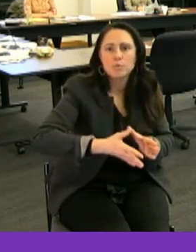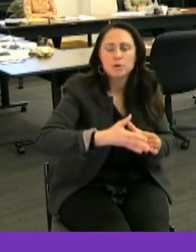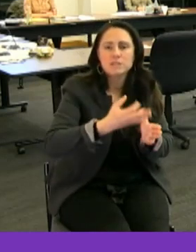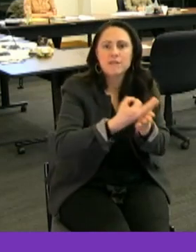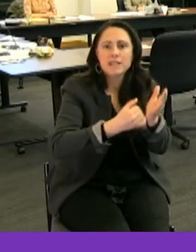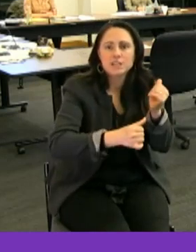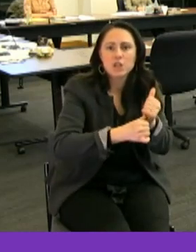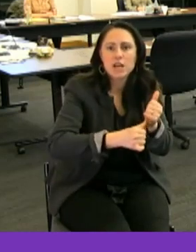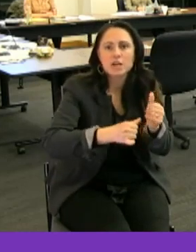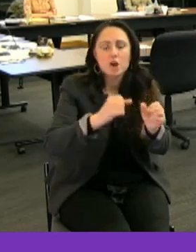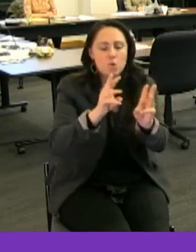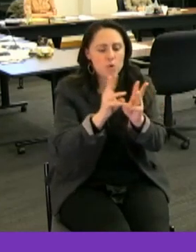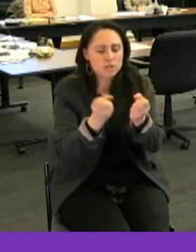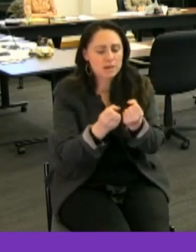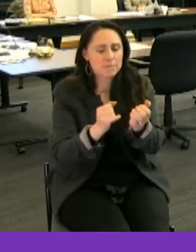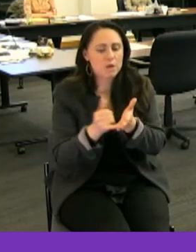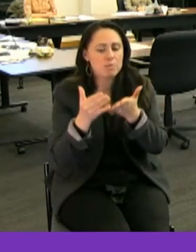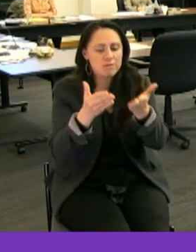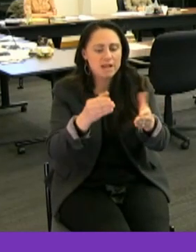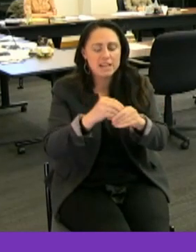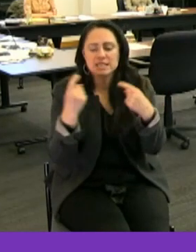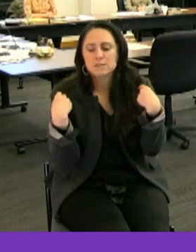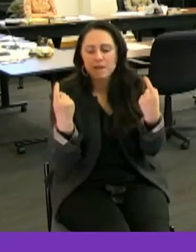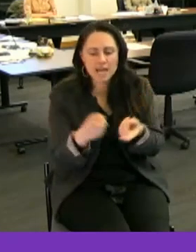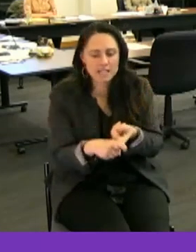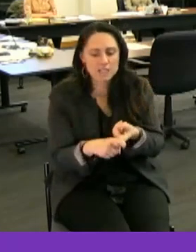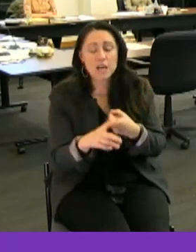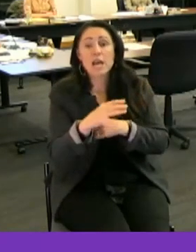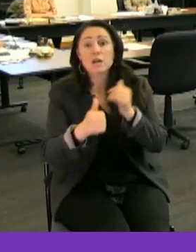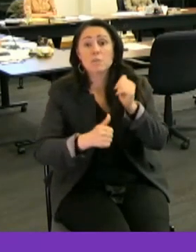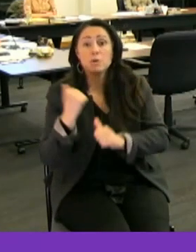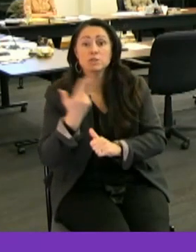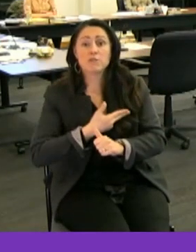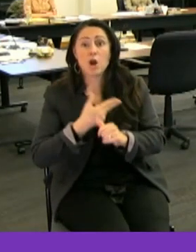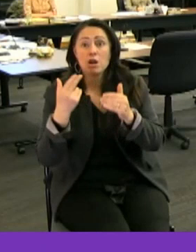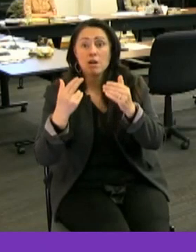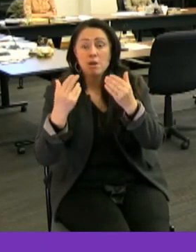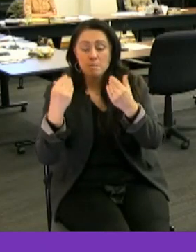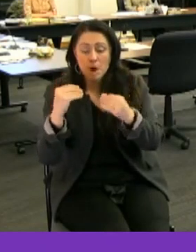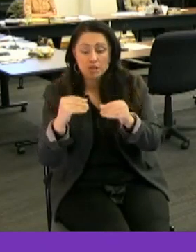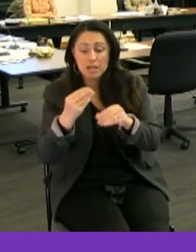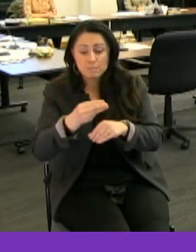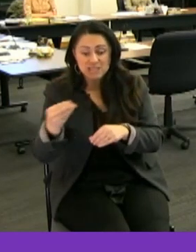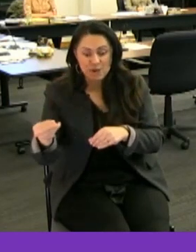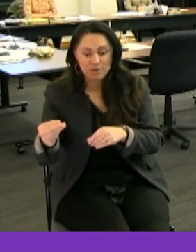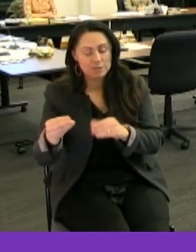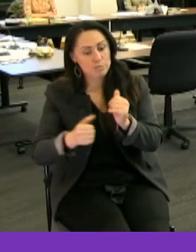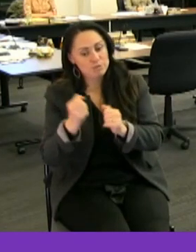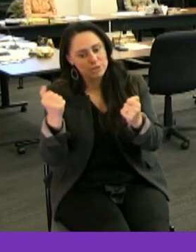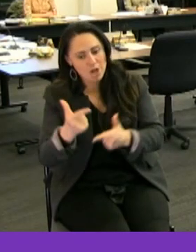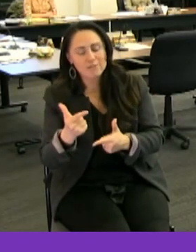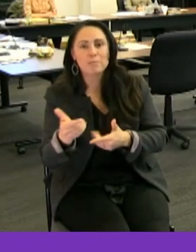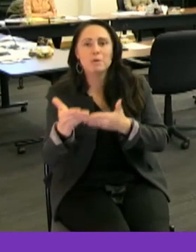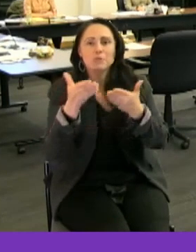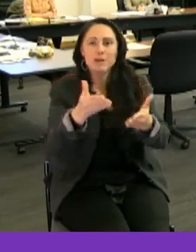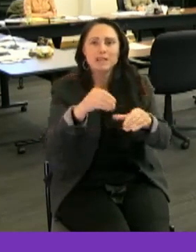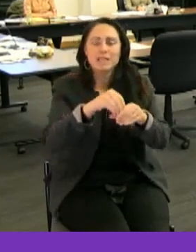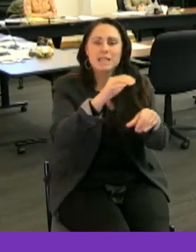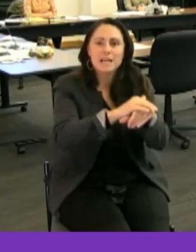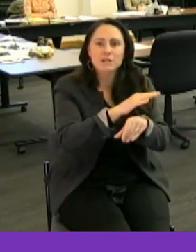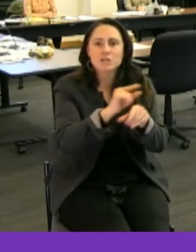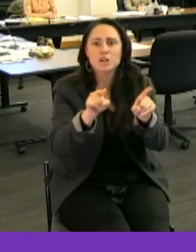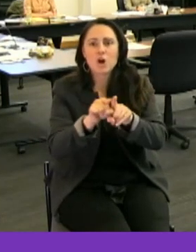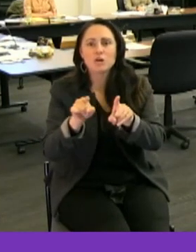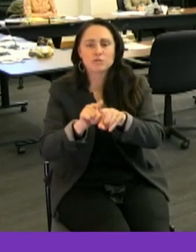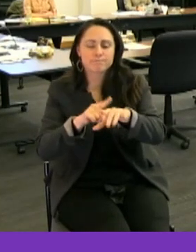interpreters, financial aid workshops that are provided in Spanish. And most of our marketing materials, most of all of them, are provided in English and